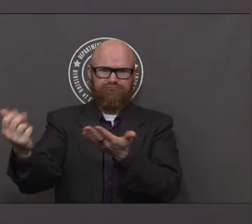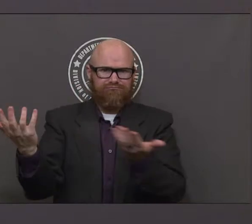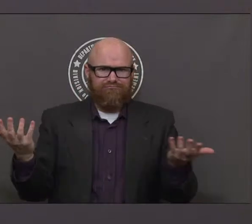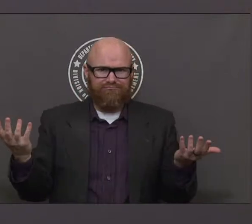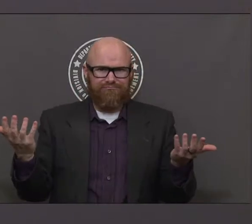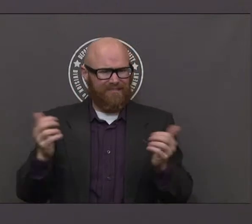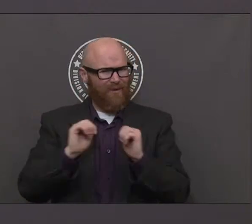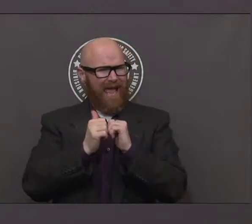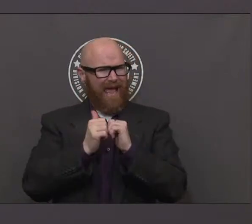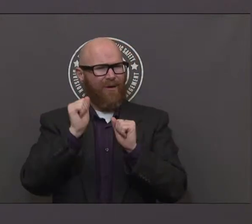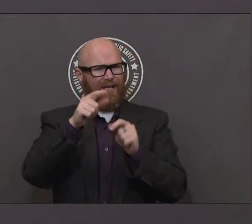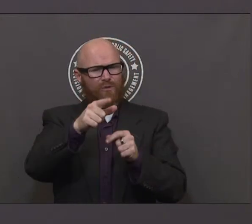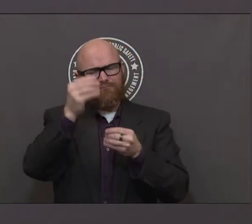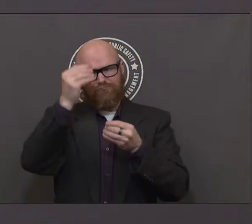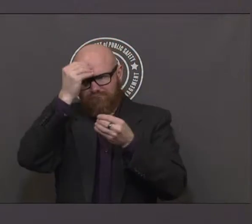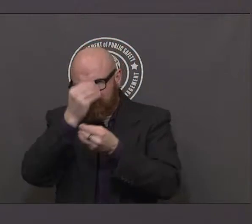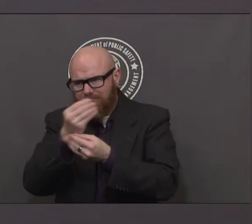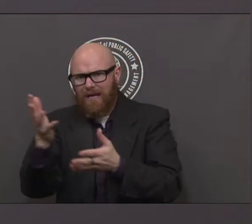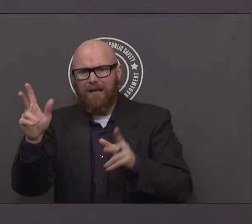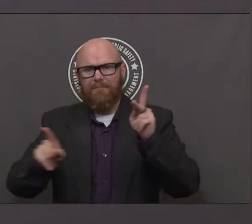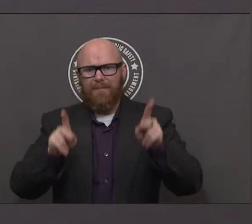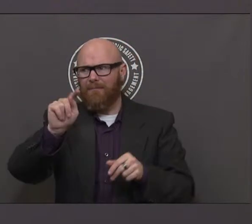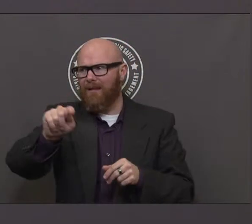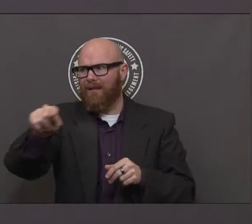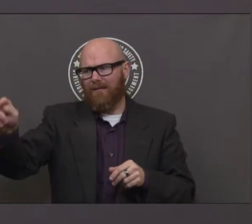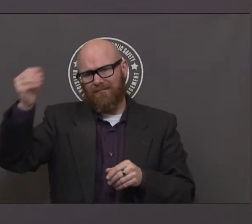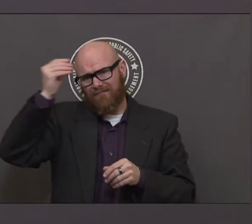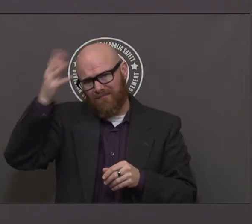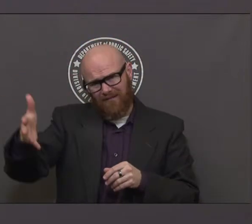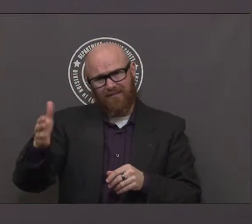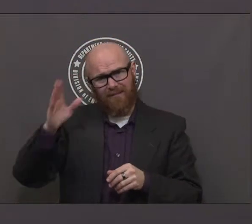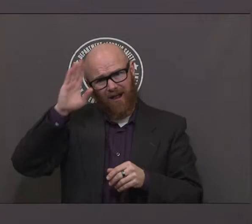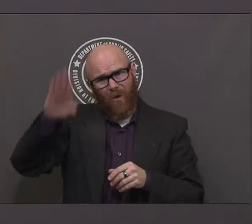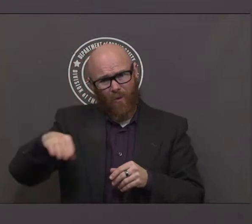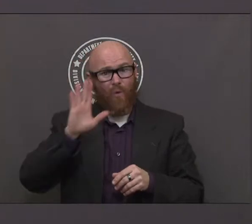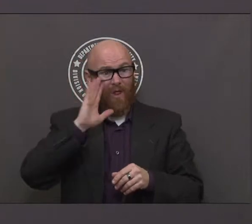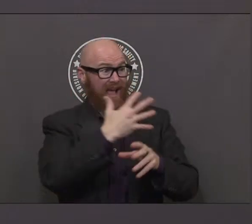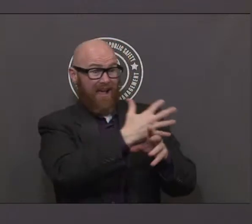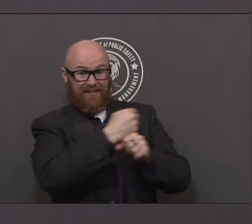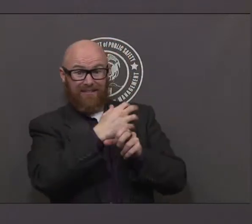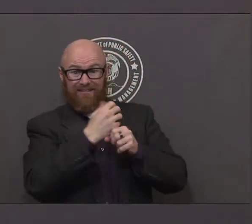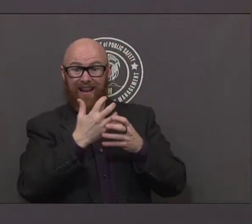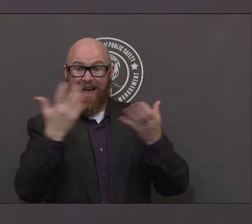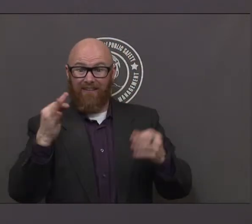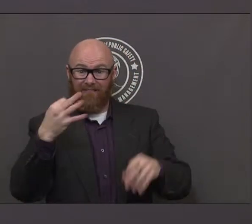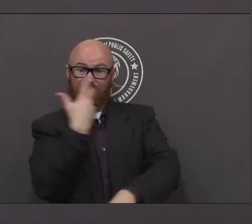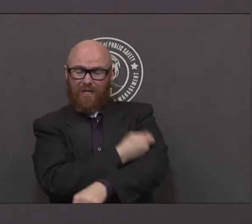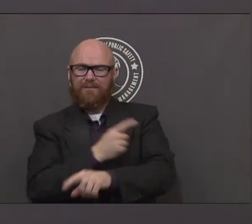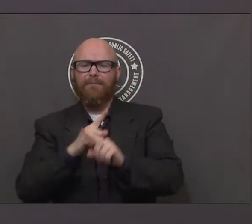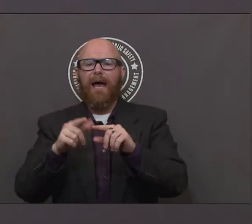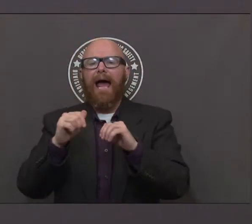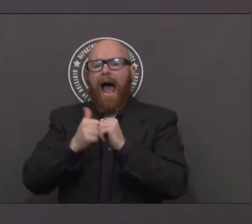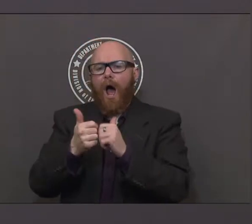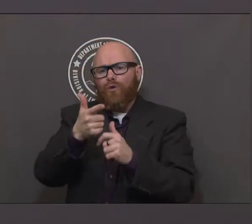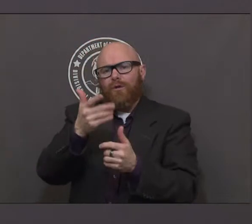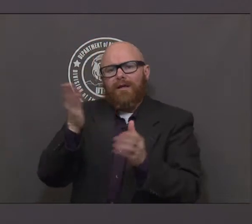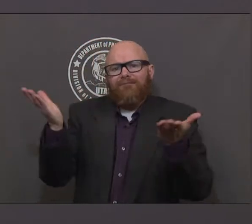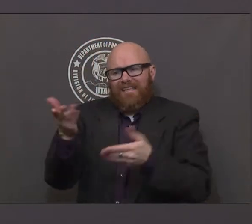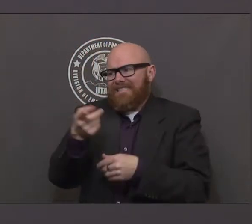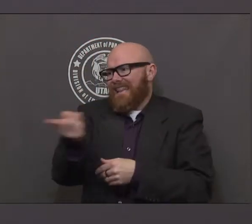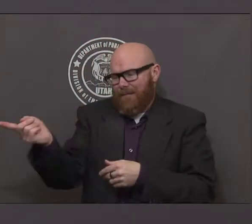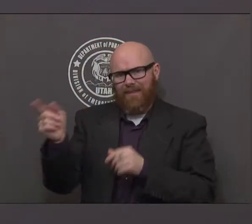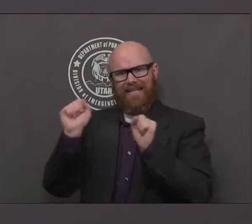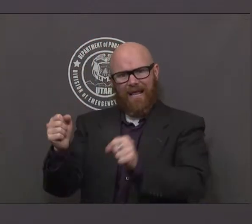How can you reassure people that hey, we're going to have all these shots available and you'll be able to get them? Well,